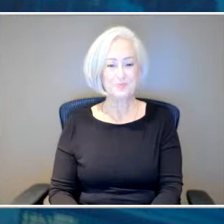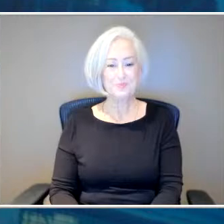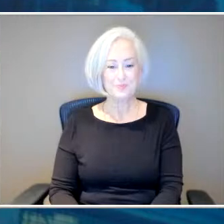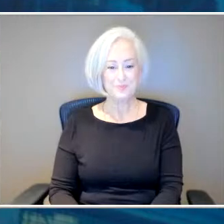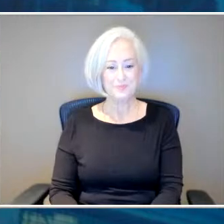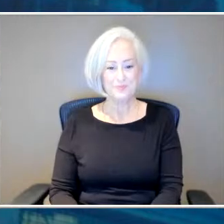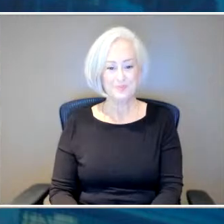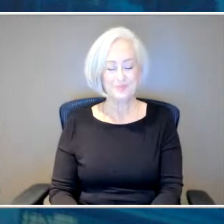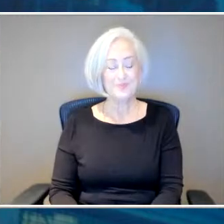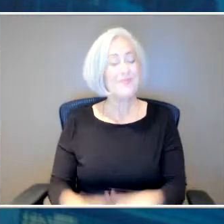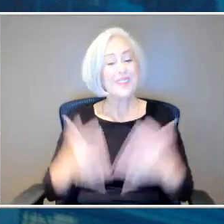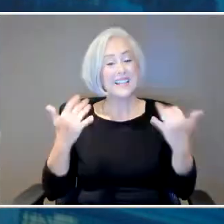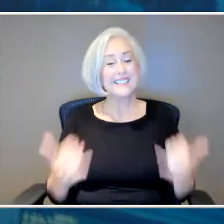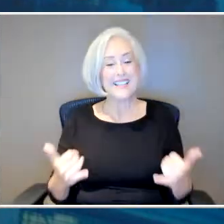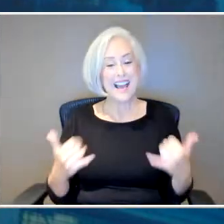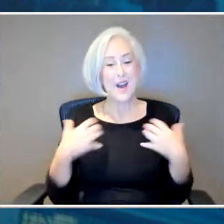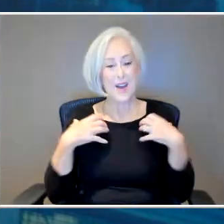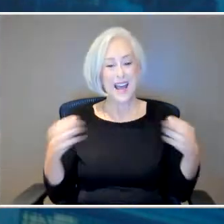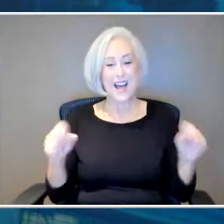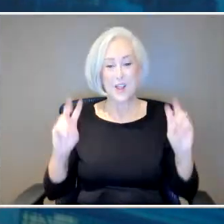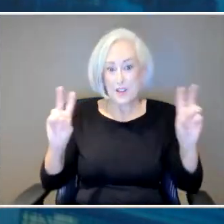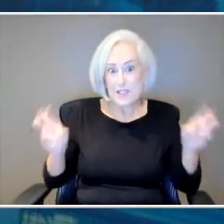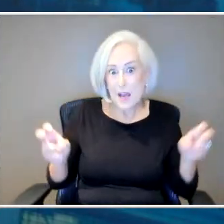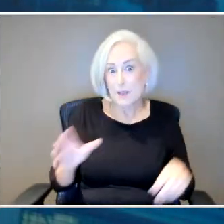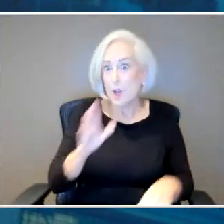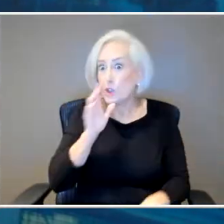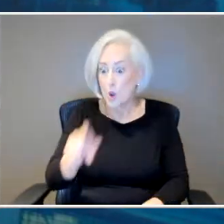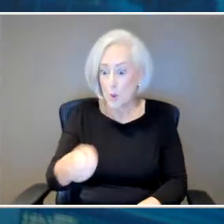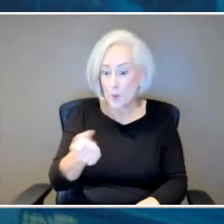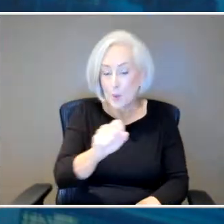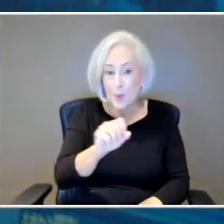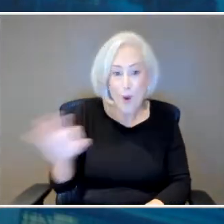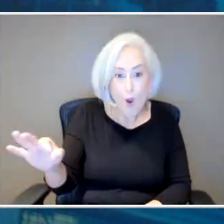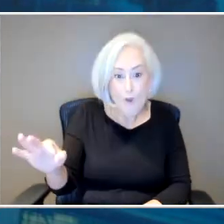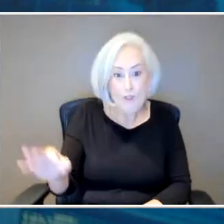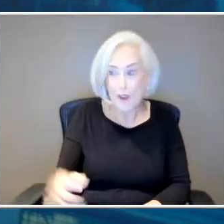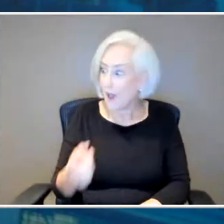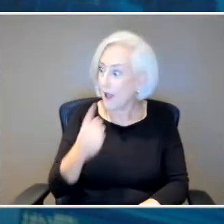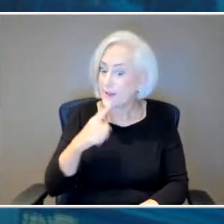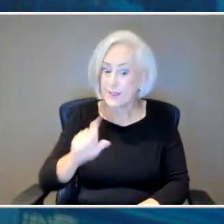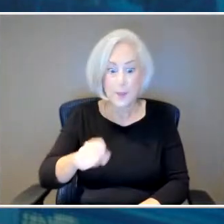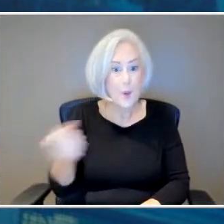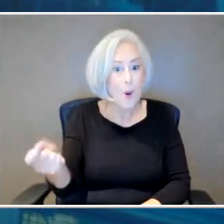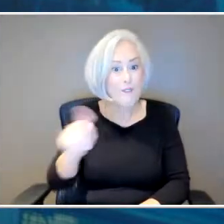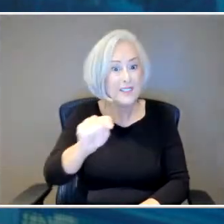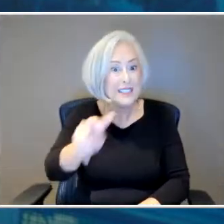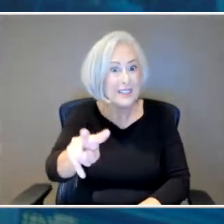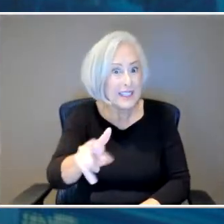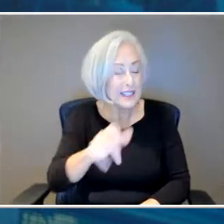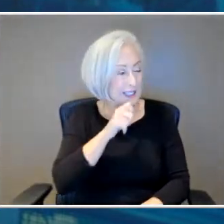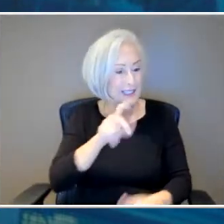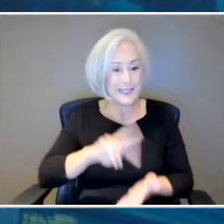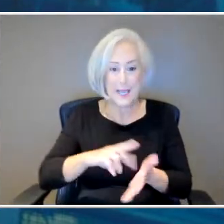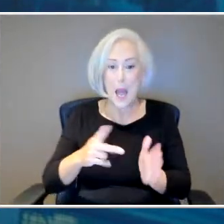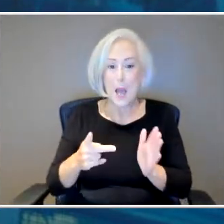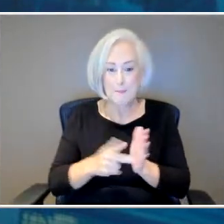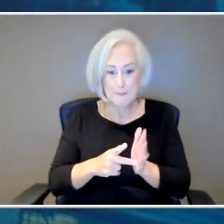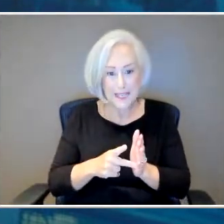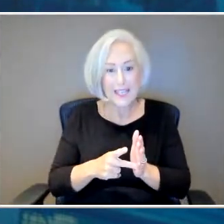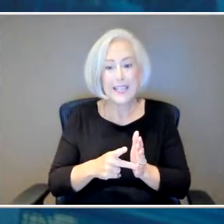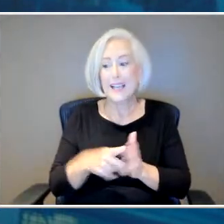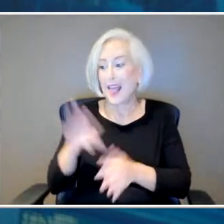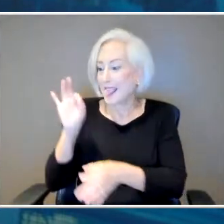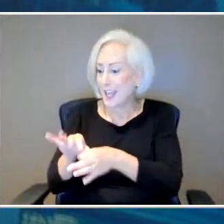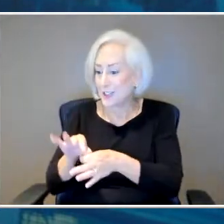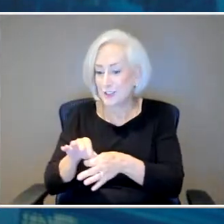health topic. And by the way, don't turn us off. When we say turn the TV off, hey, we're not talking elections, we're talking mental health, how to cope,